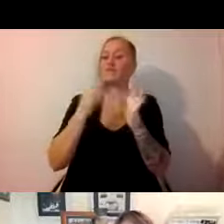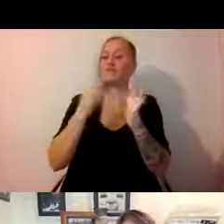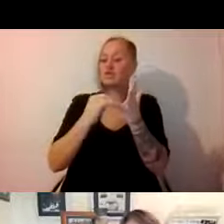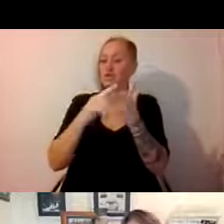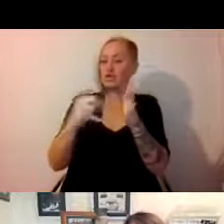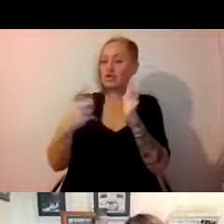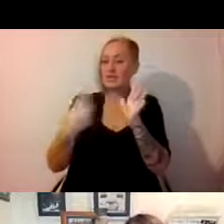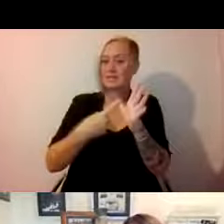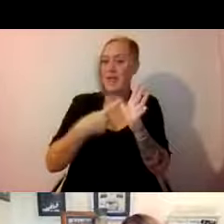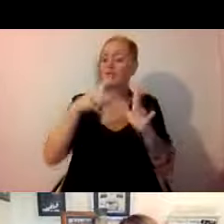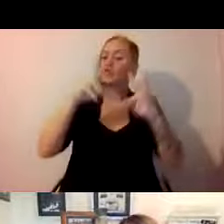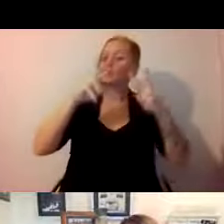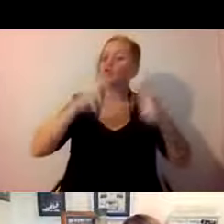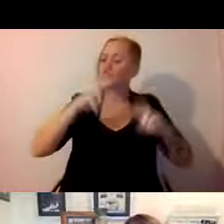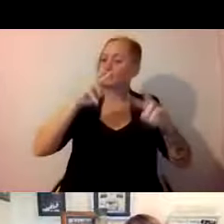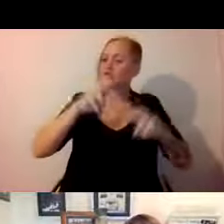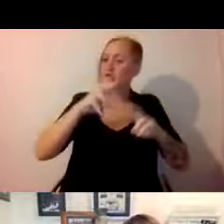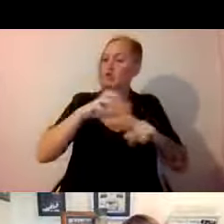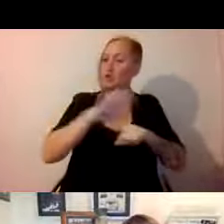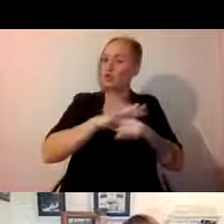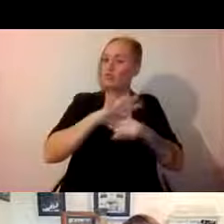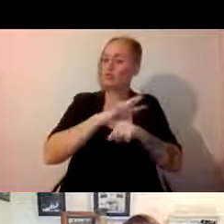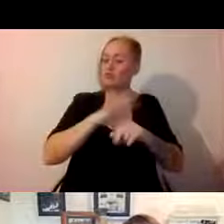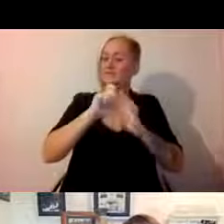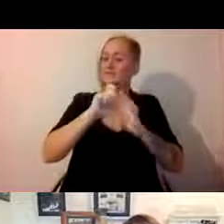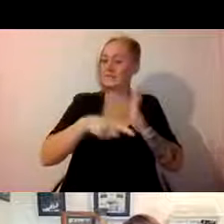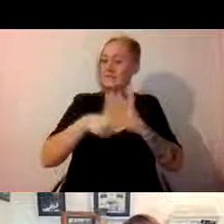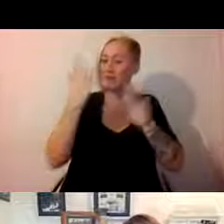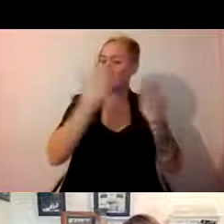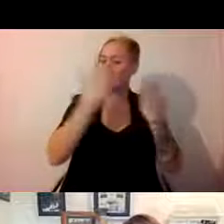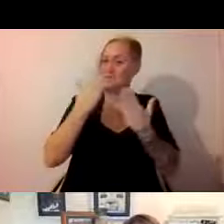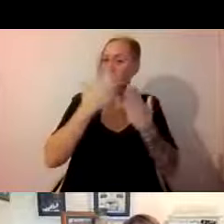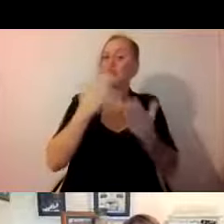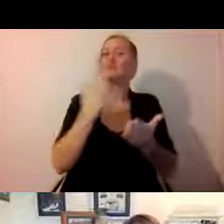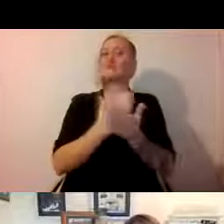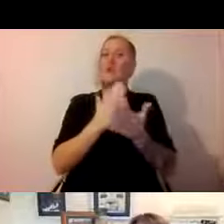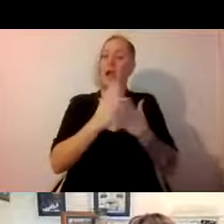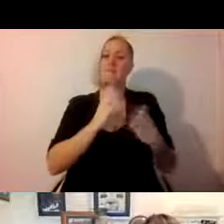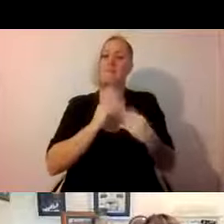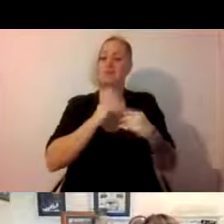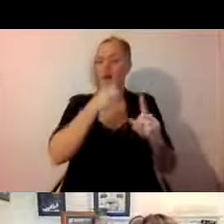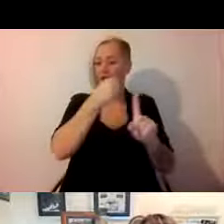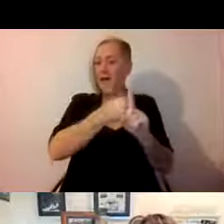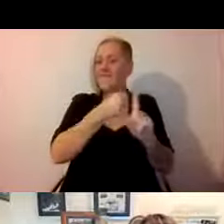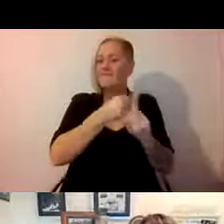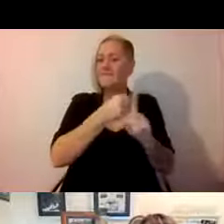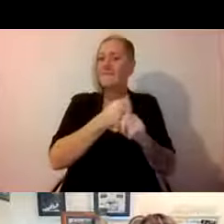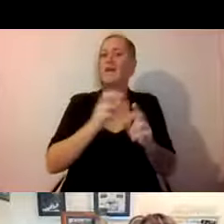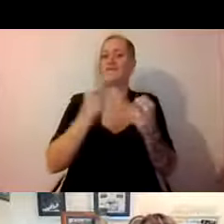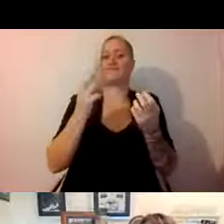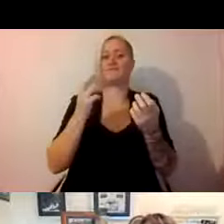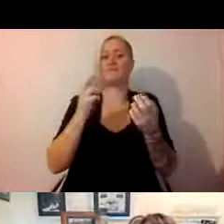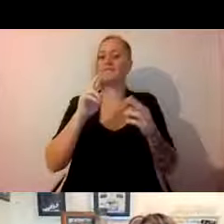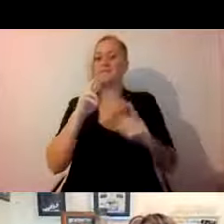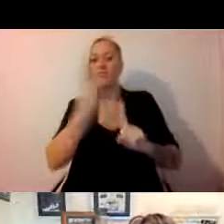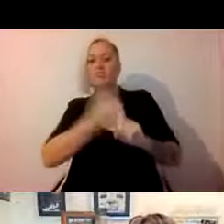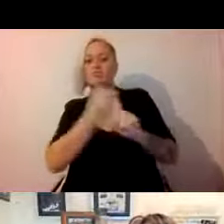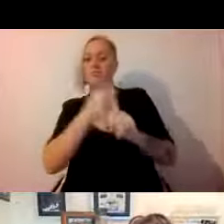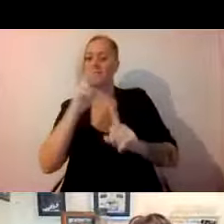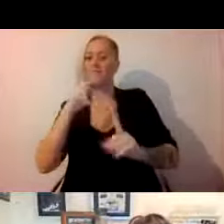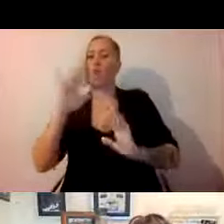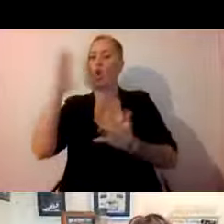a researcher in the field of disability studies and a really passionate advocate for increasing use of AUSLAN and sign